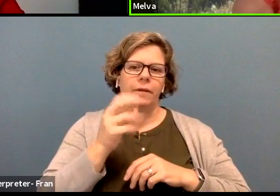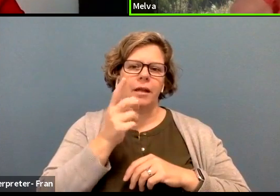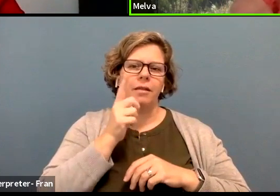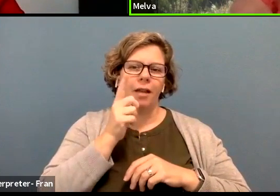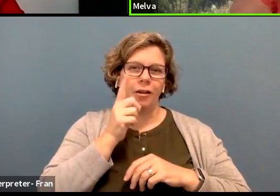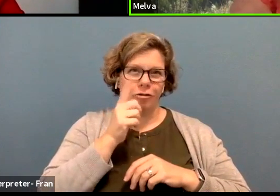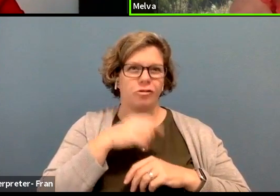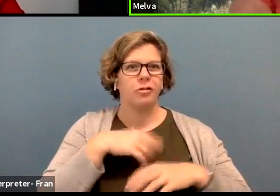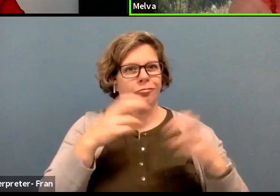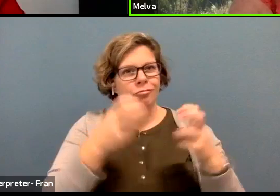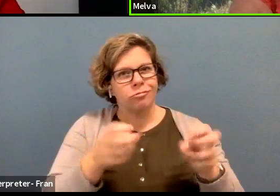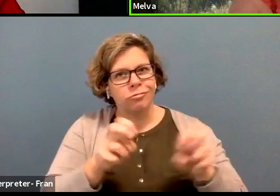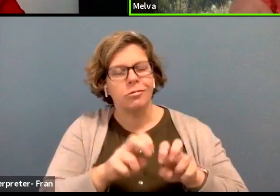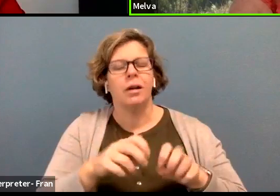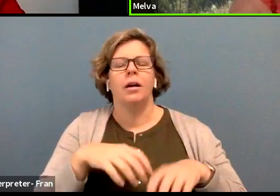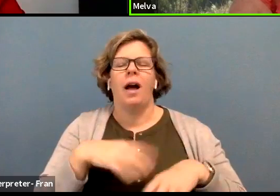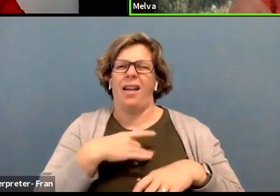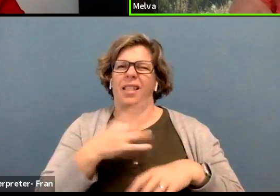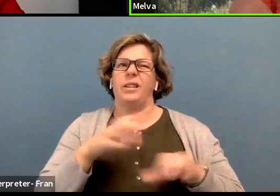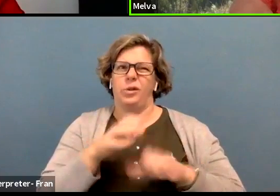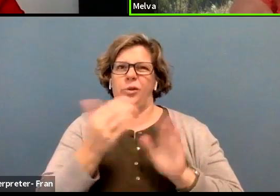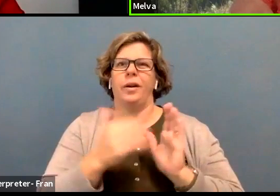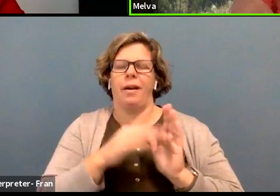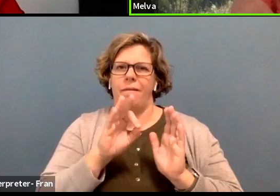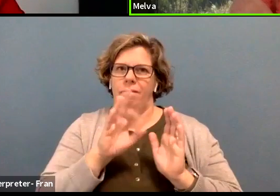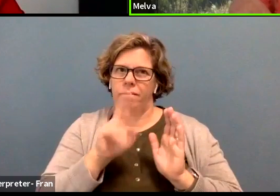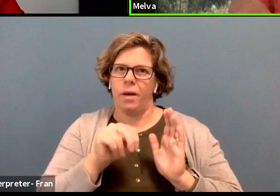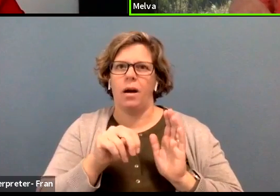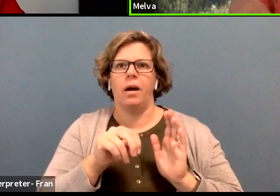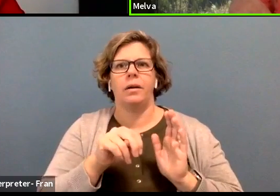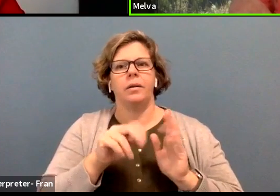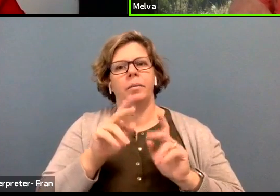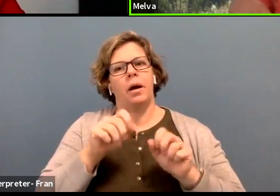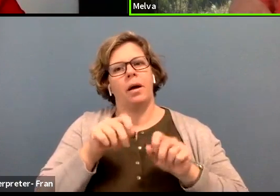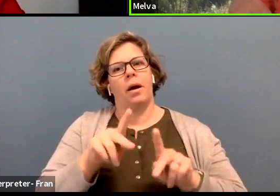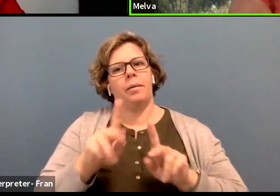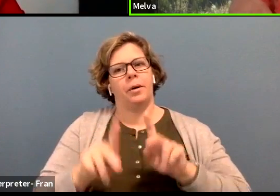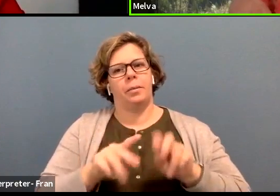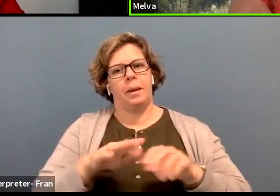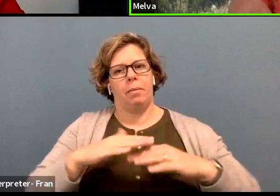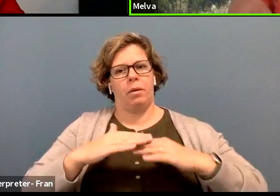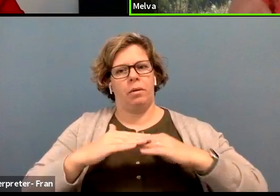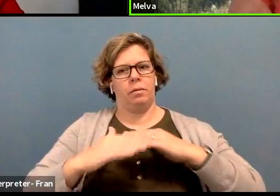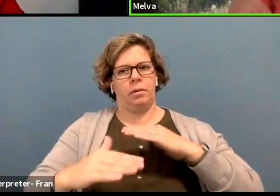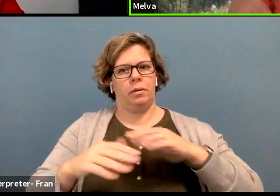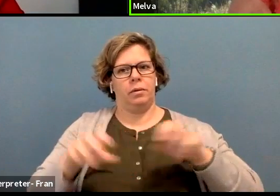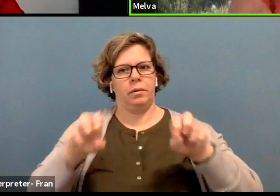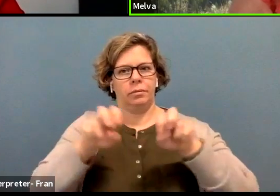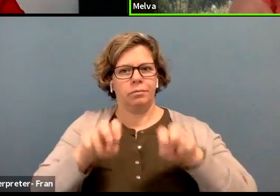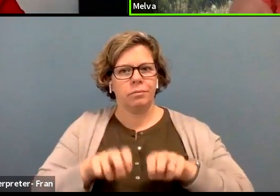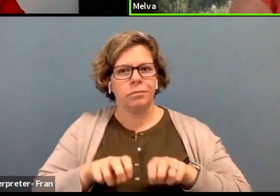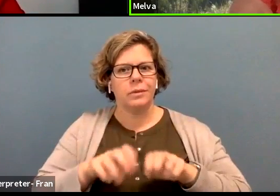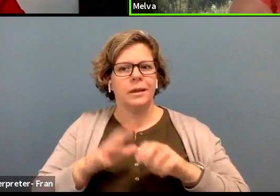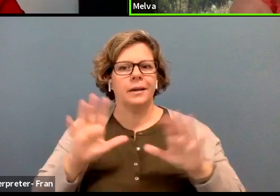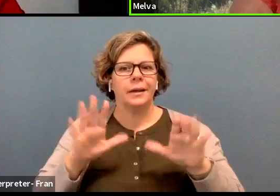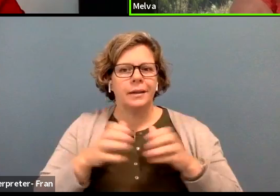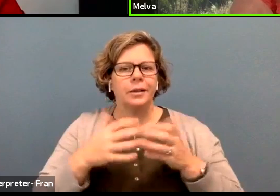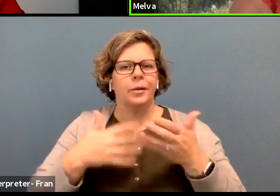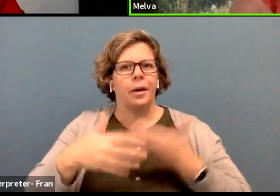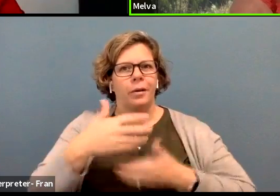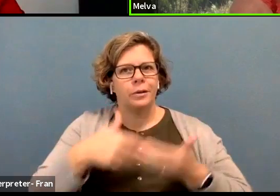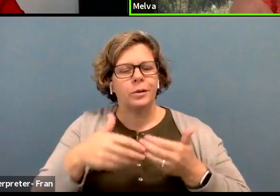so much fun. And it was an opportunity for people to get together and socialize